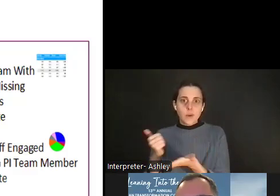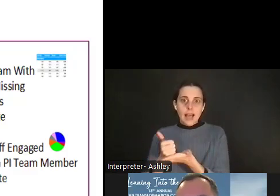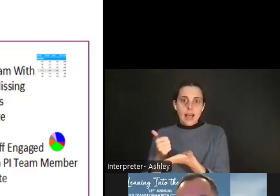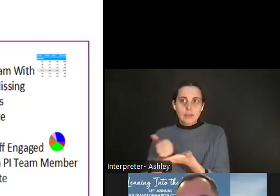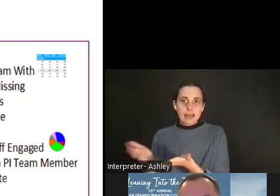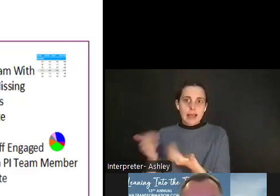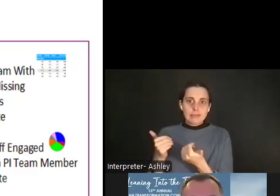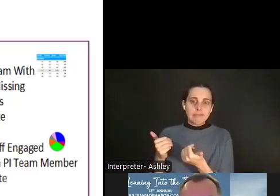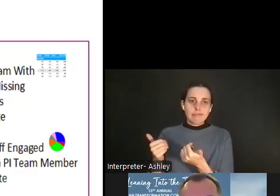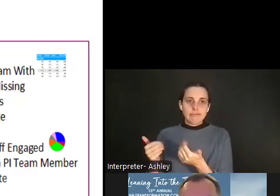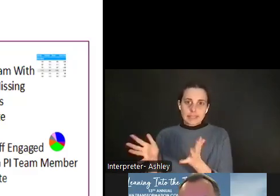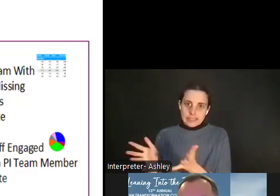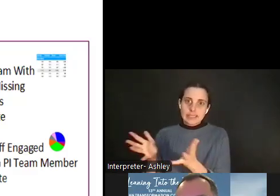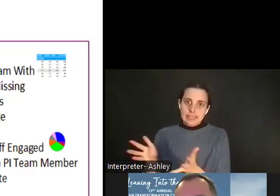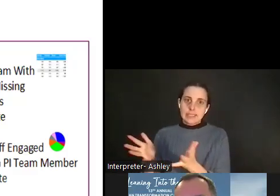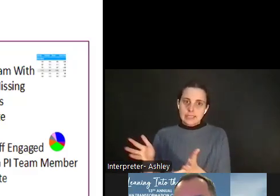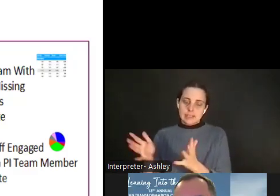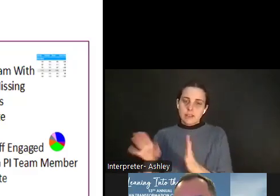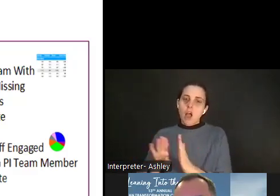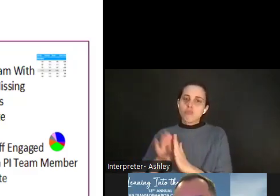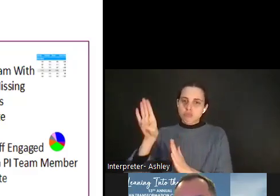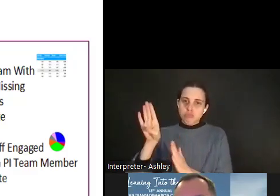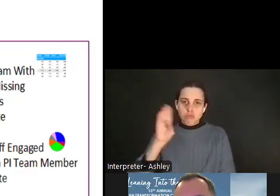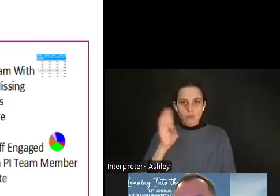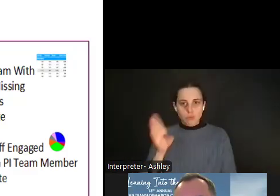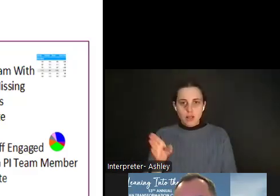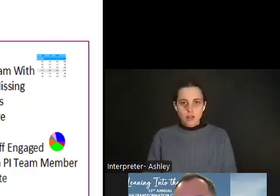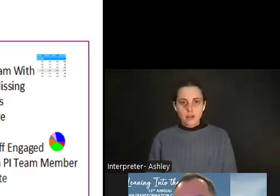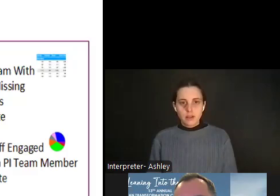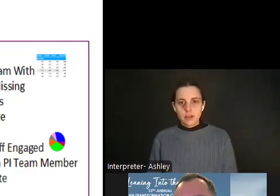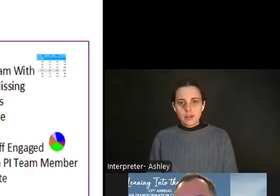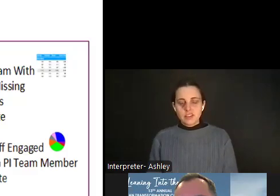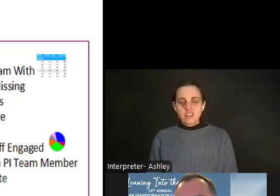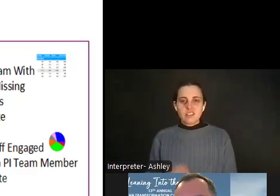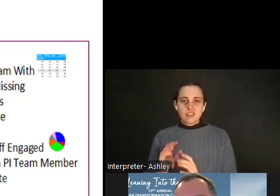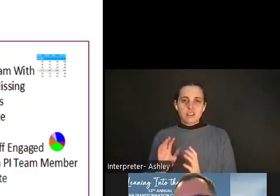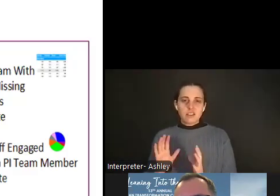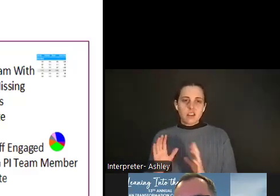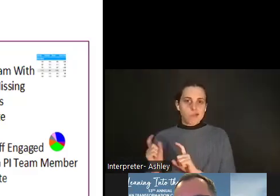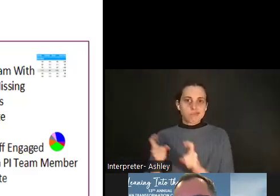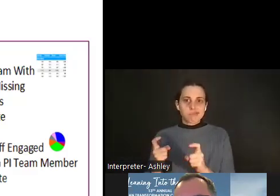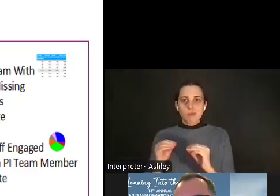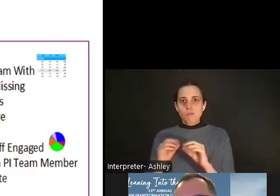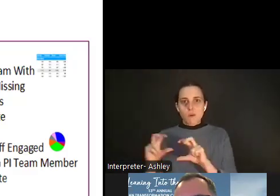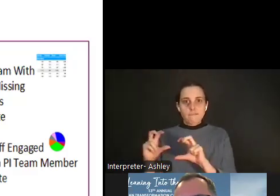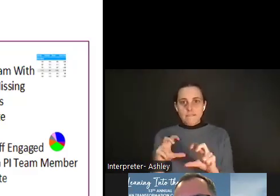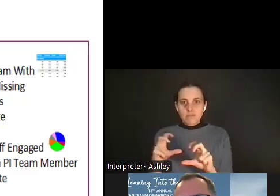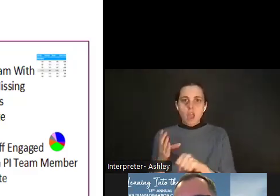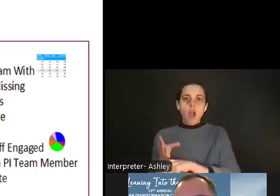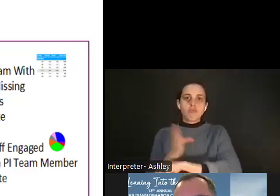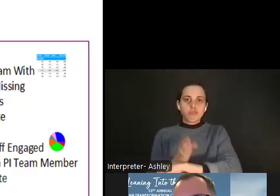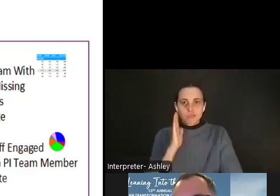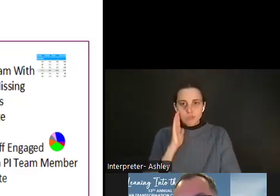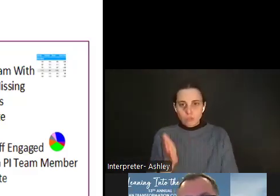value and also deliver ROI to the organization. The little pie chart here